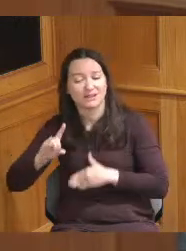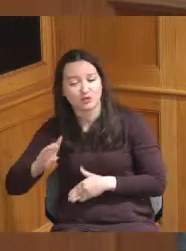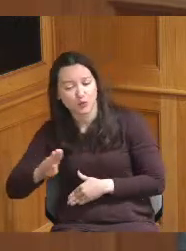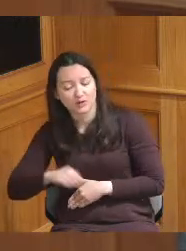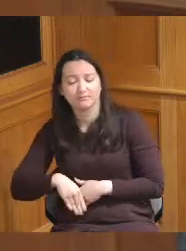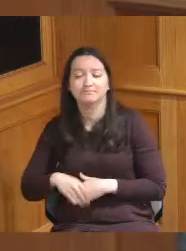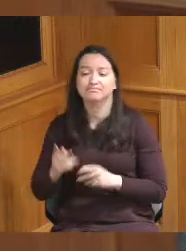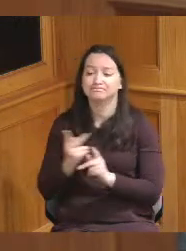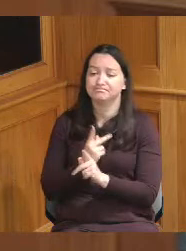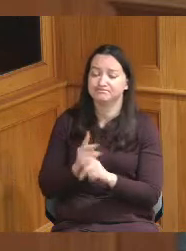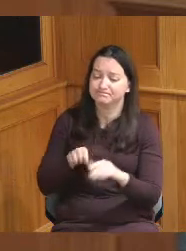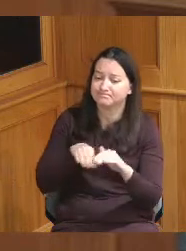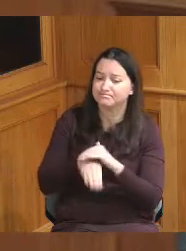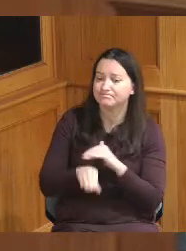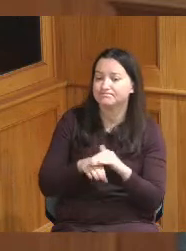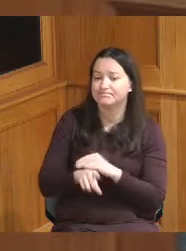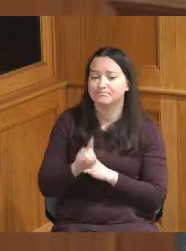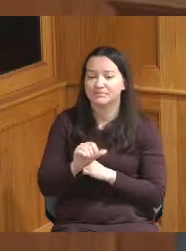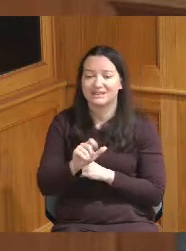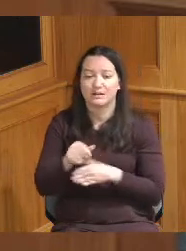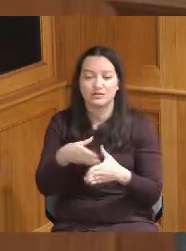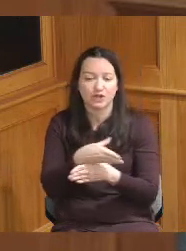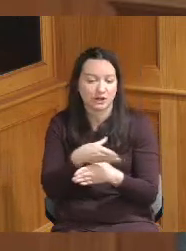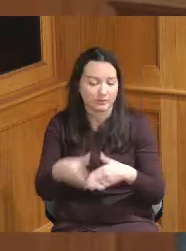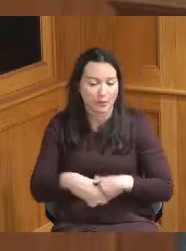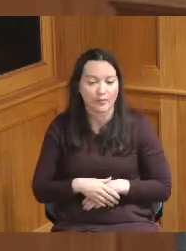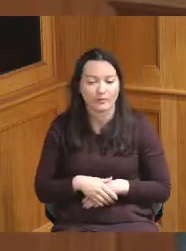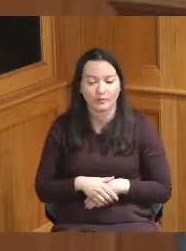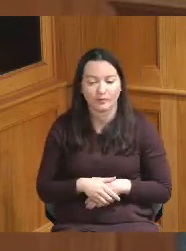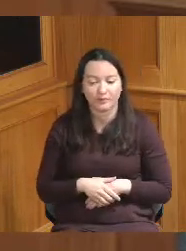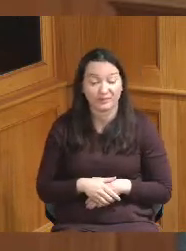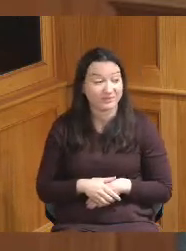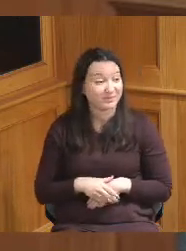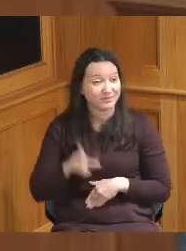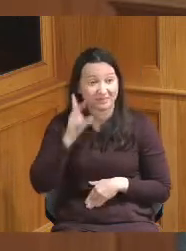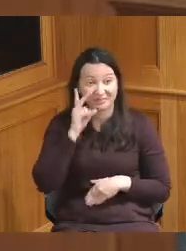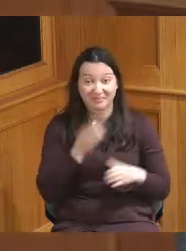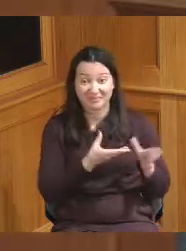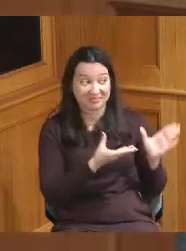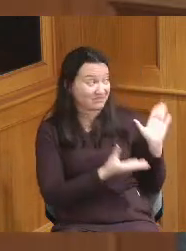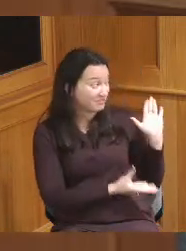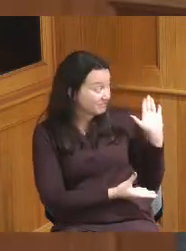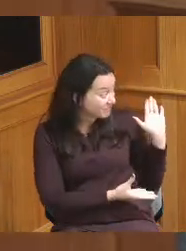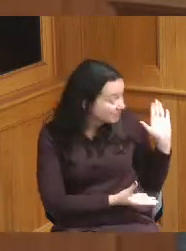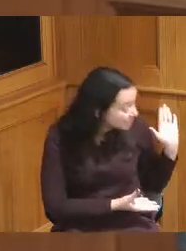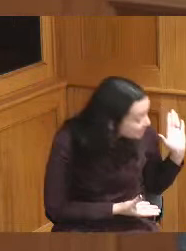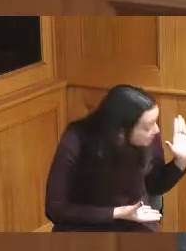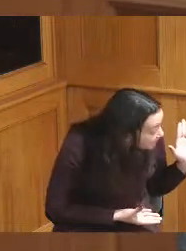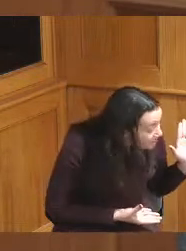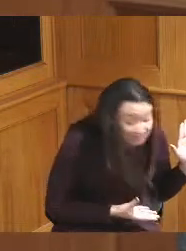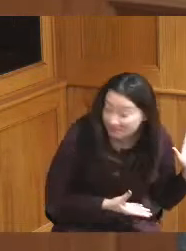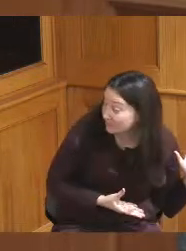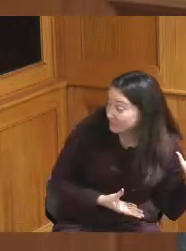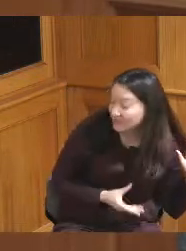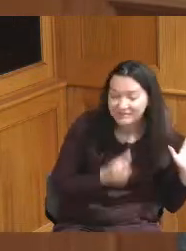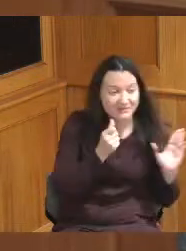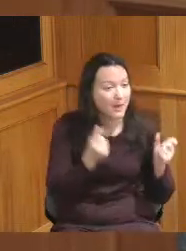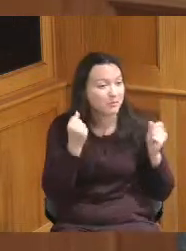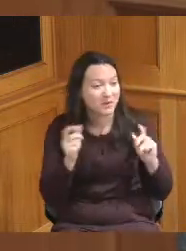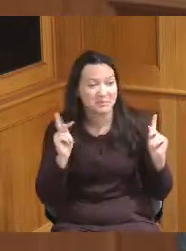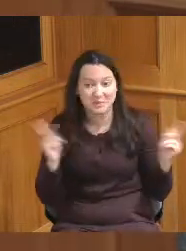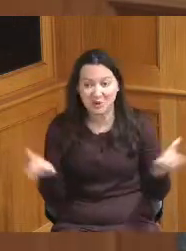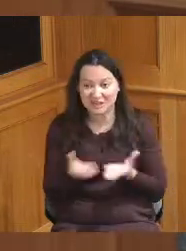to increase access and data sharing. And as you can see, there's not a ton of people still here, but they're all with me, pretty